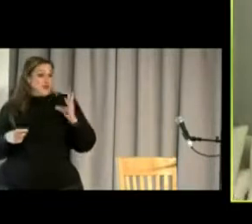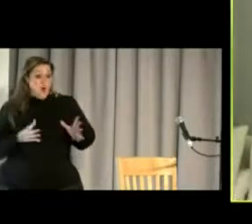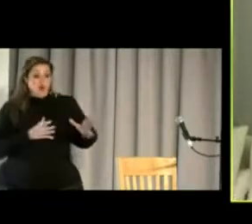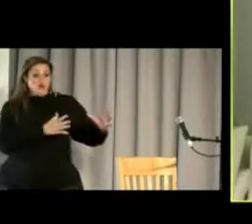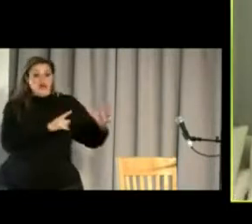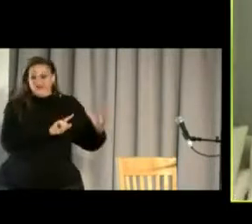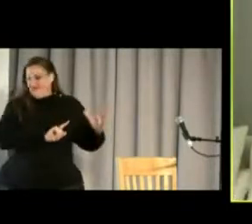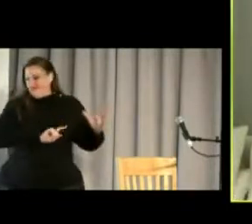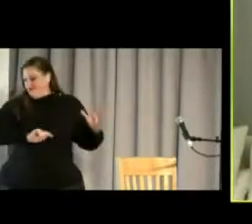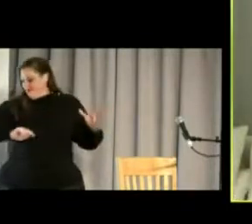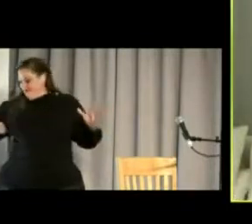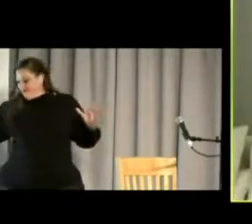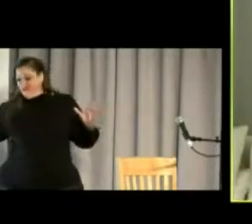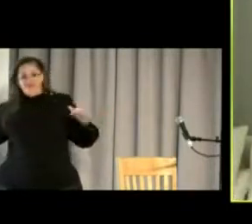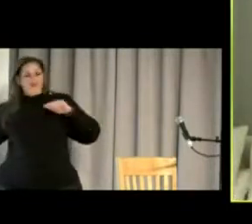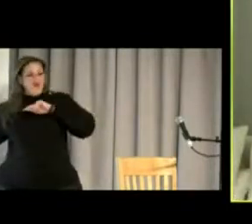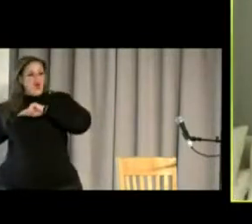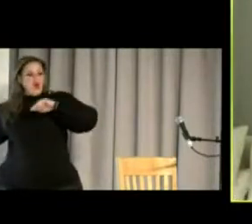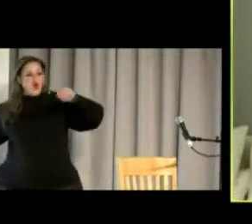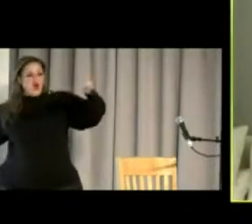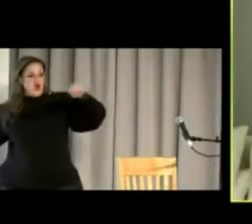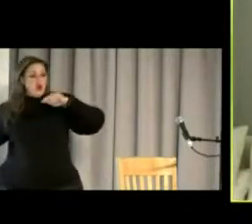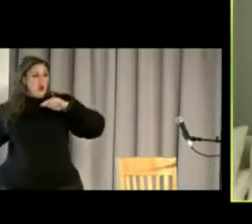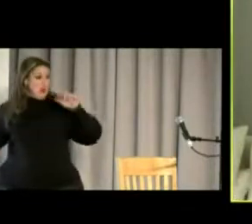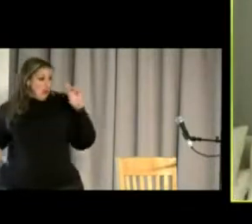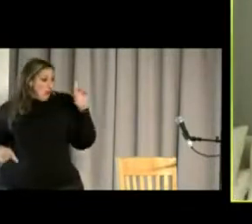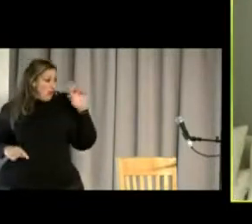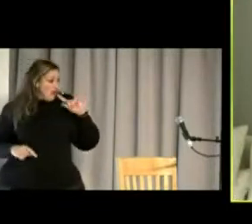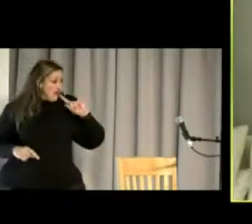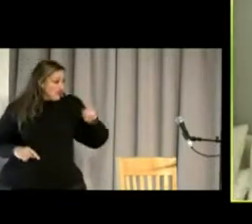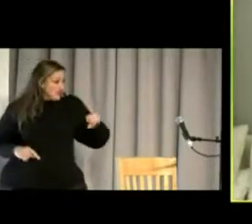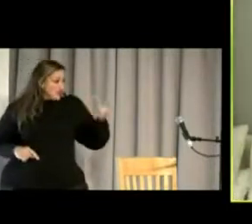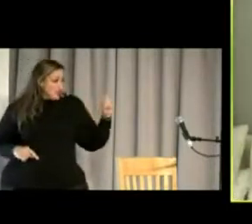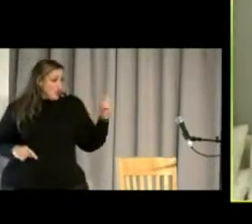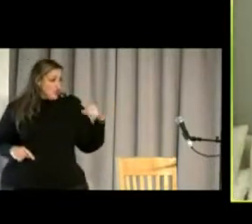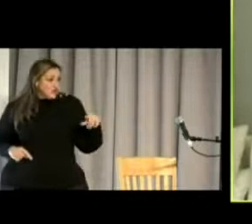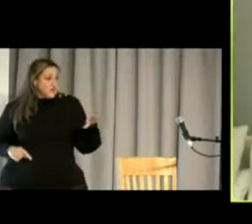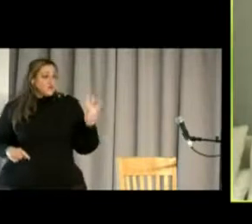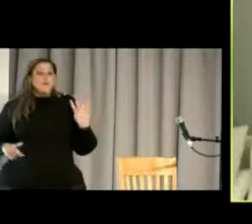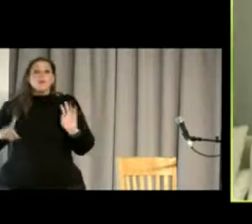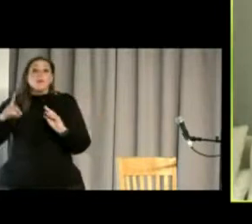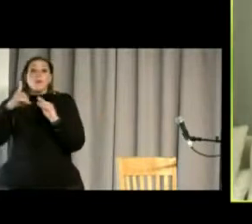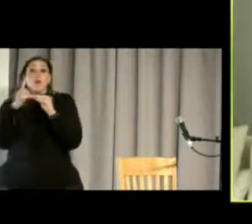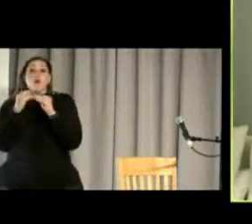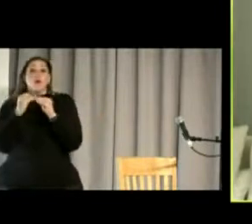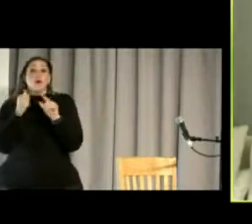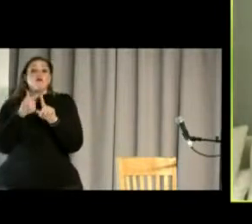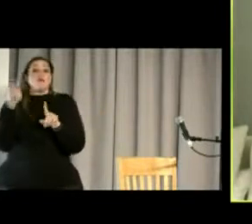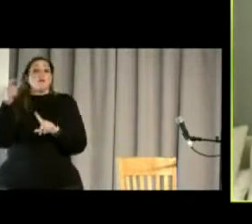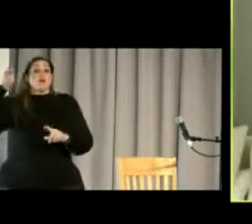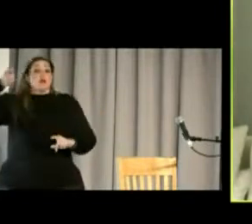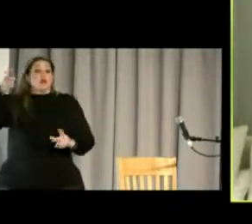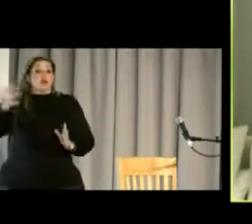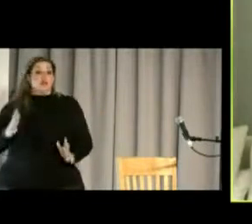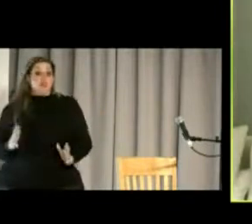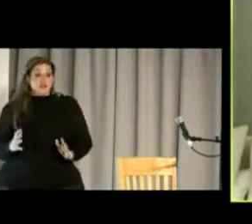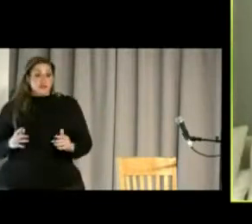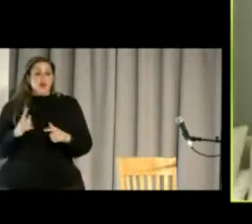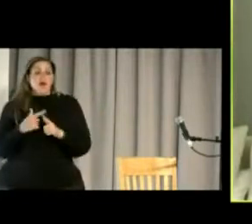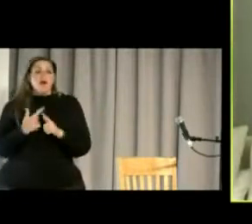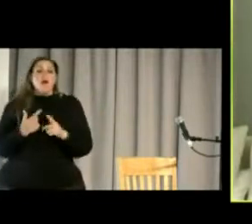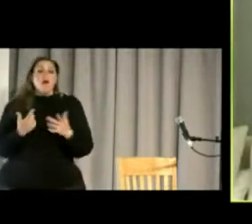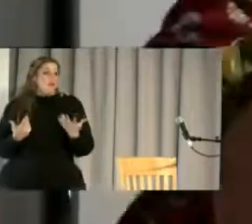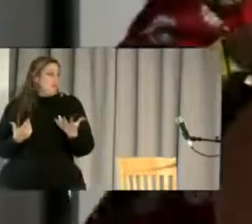base and have historically been that. I hope that answers the question. Yes, and we have one more question from another jurist, and then I'll let